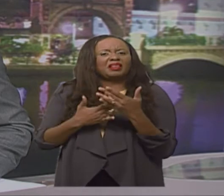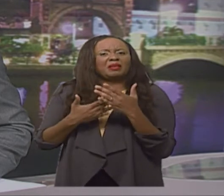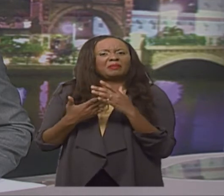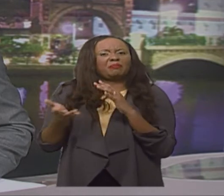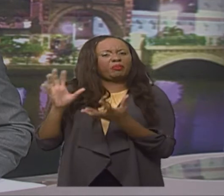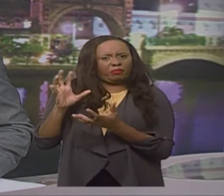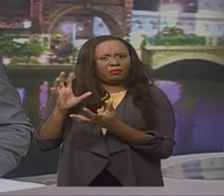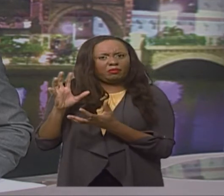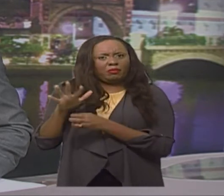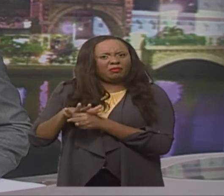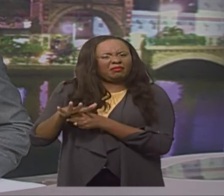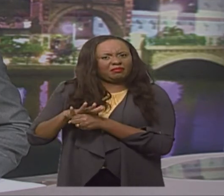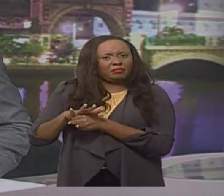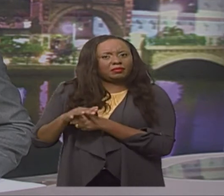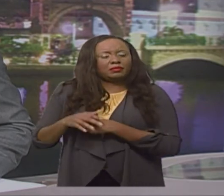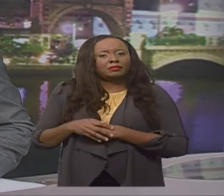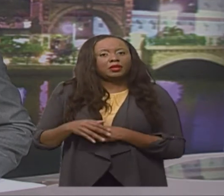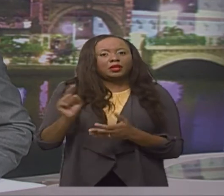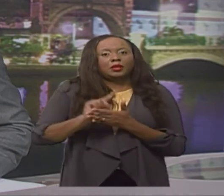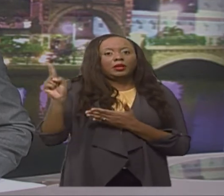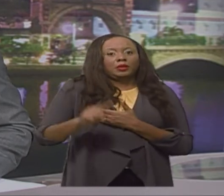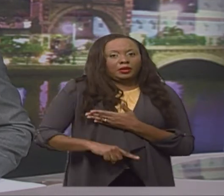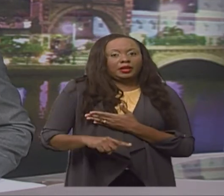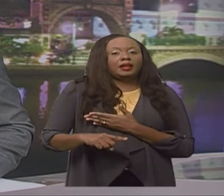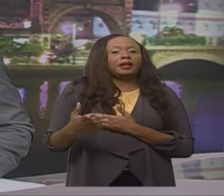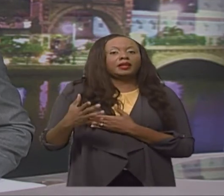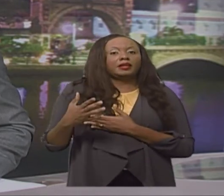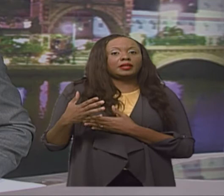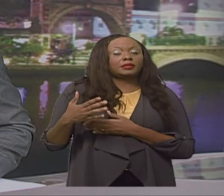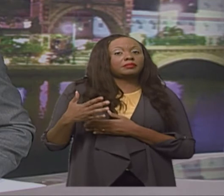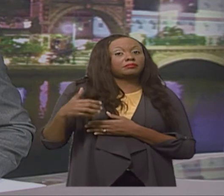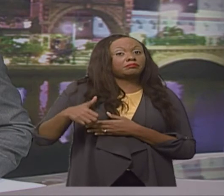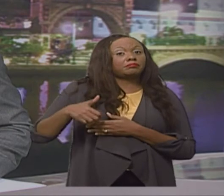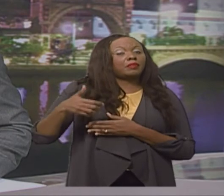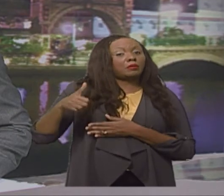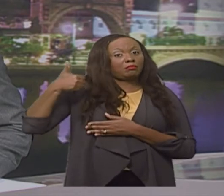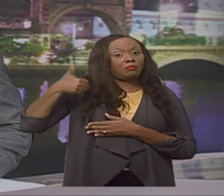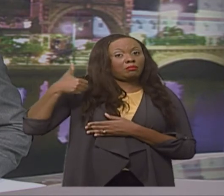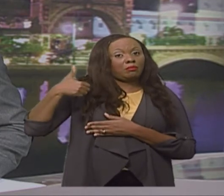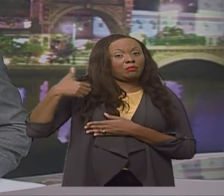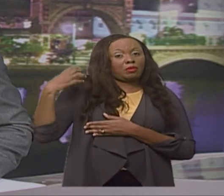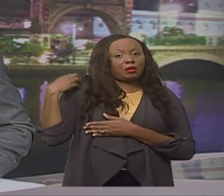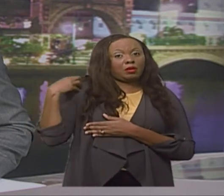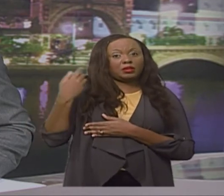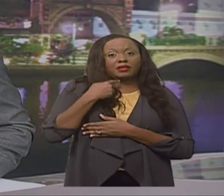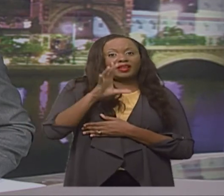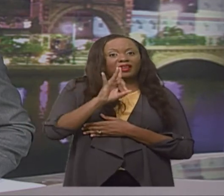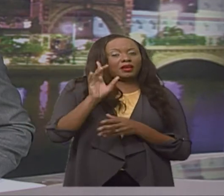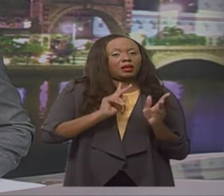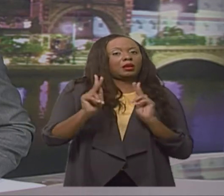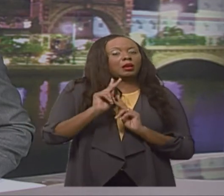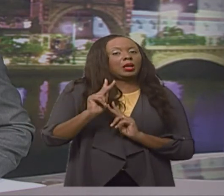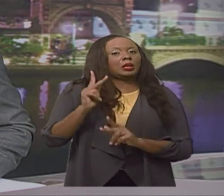disturbances in some areas of the country. Over the weekend, Acting Commissioner of Police Stephen Williams confirmed that at least 8 people have been detained in relation